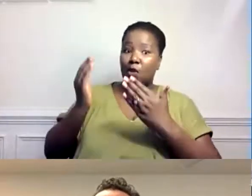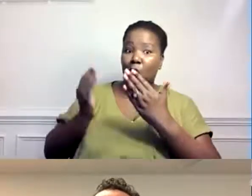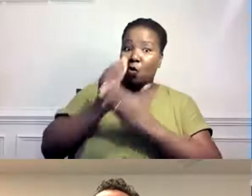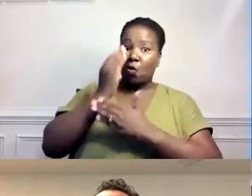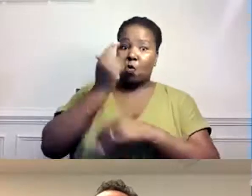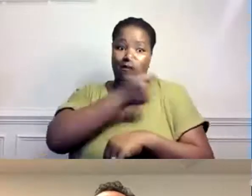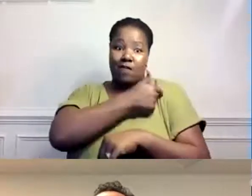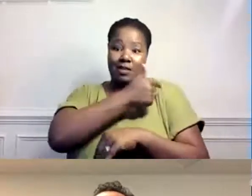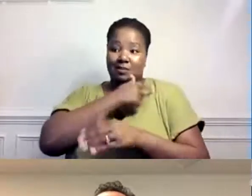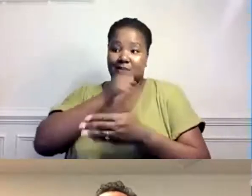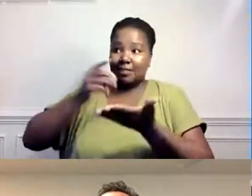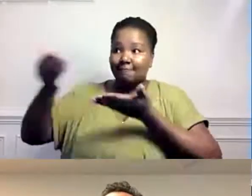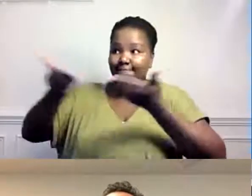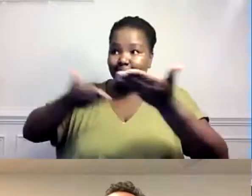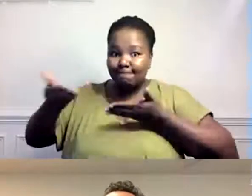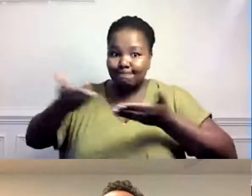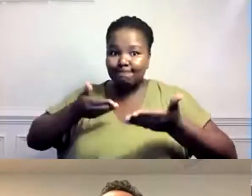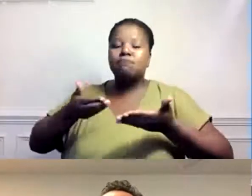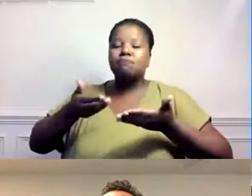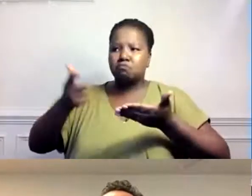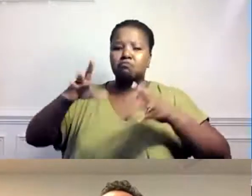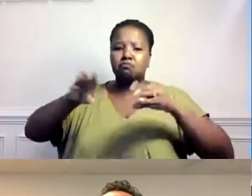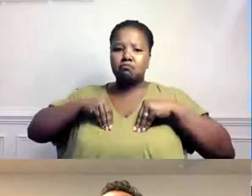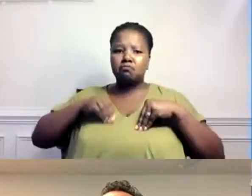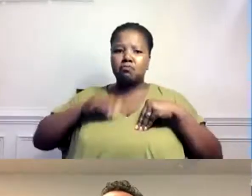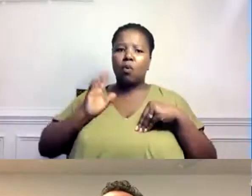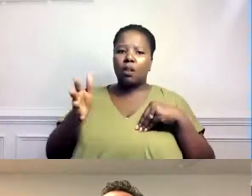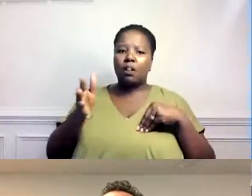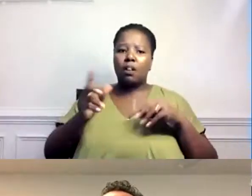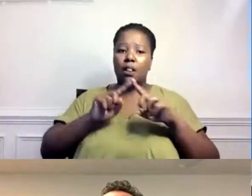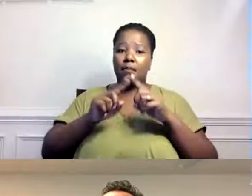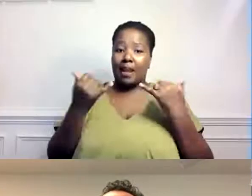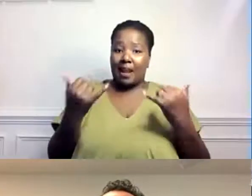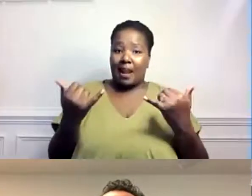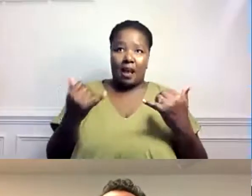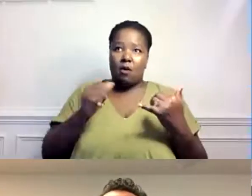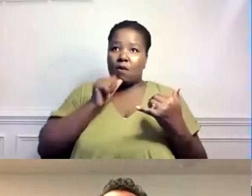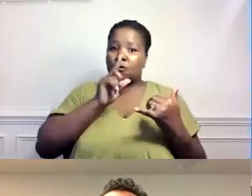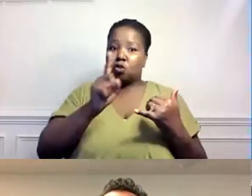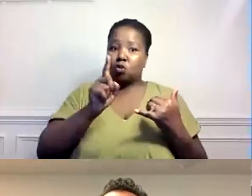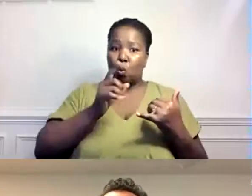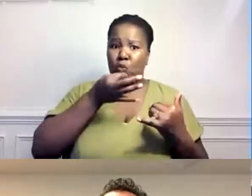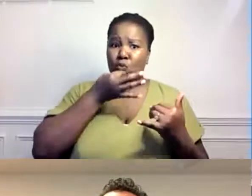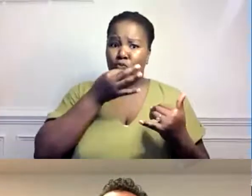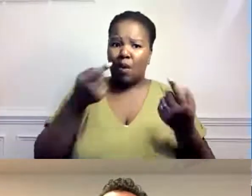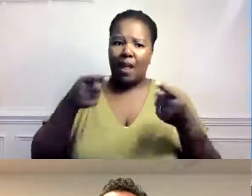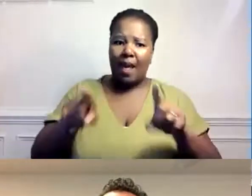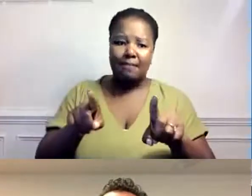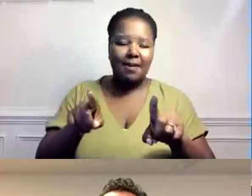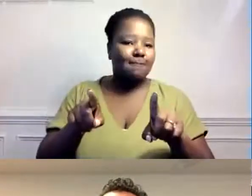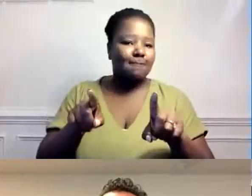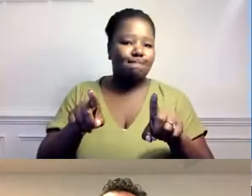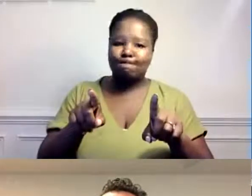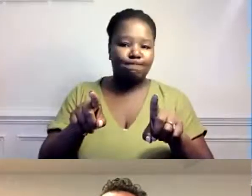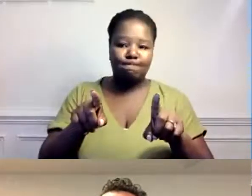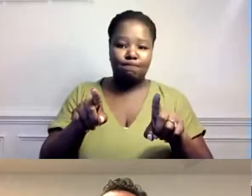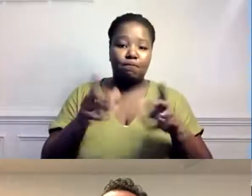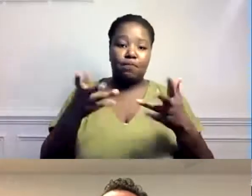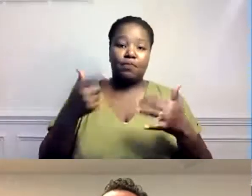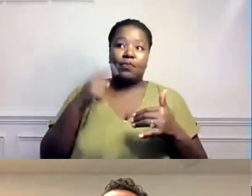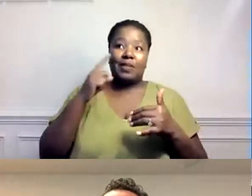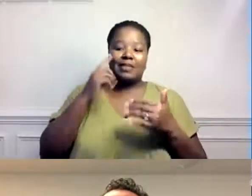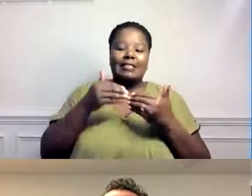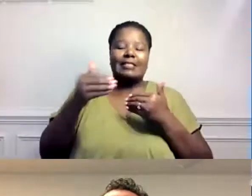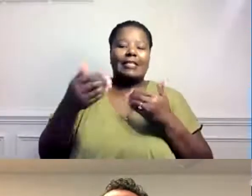they're submitted, but I'm not sure we're going to get any of those submissions real soon. So we'll see how that goes,